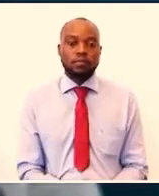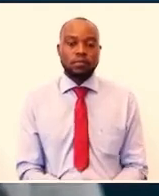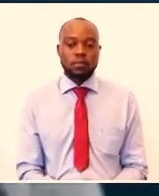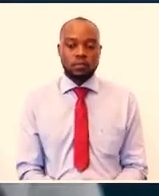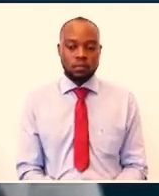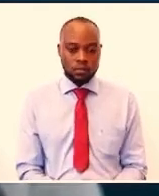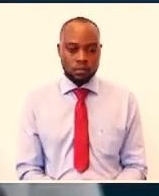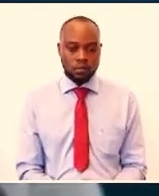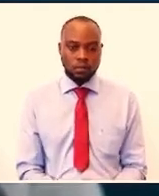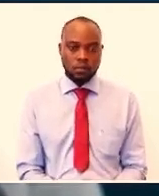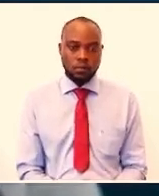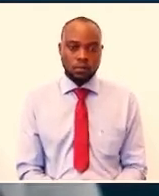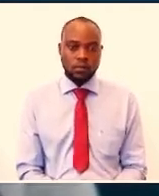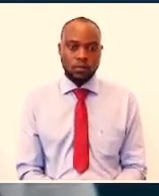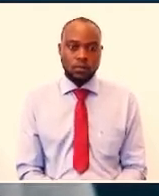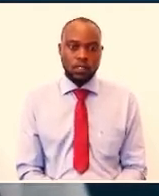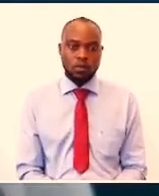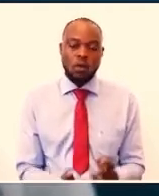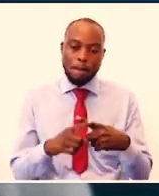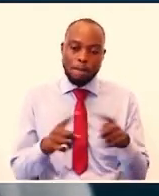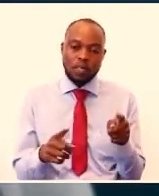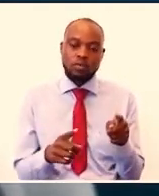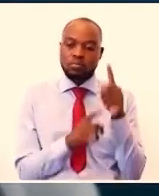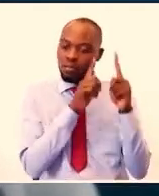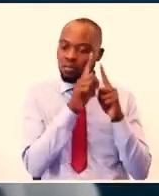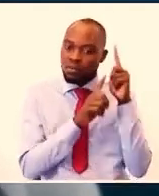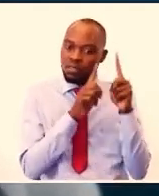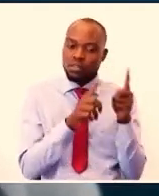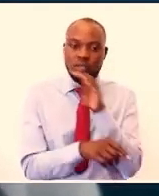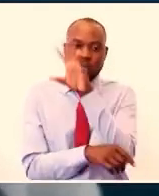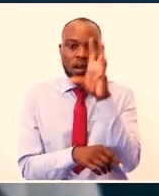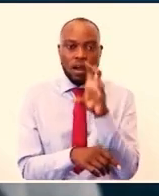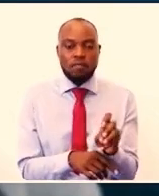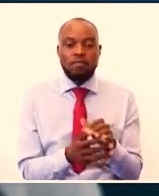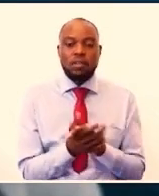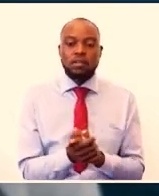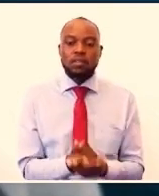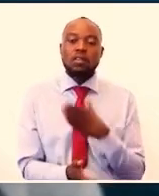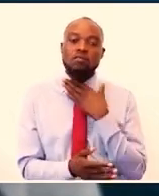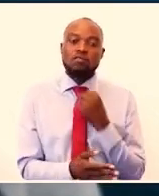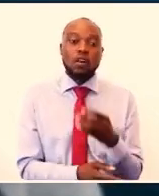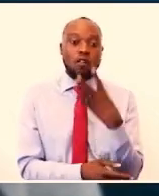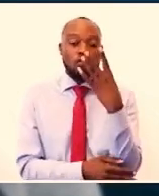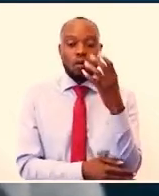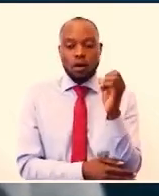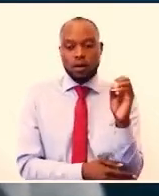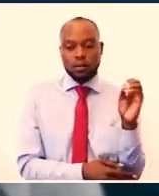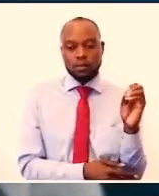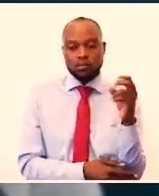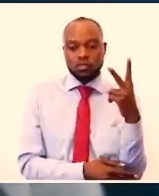tackled. Most estimates suggest that Africa is going to need over $420